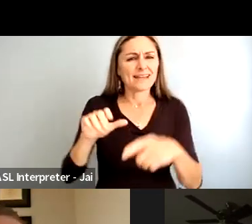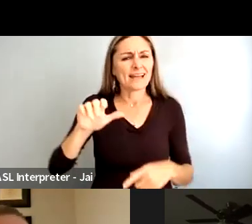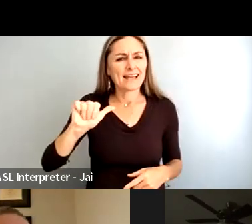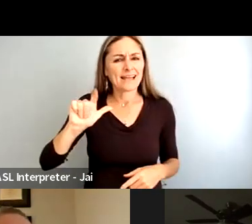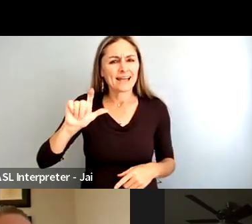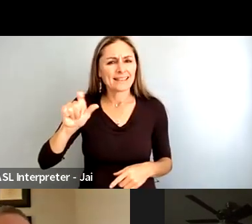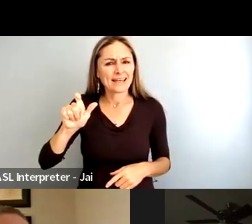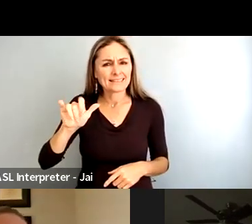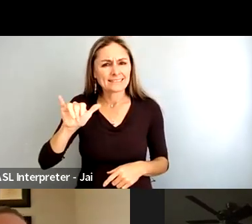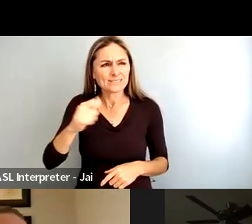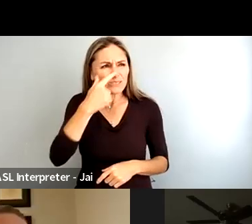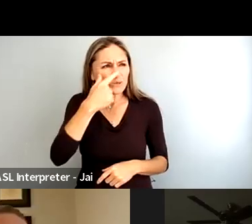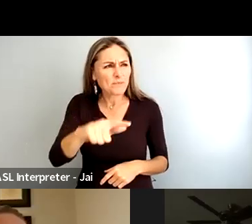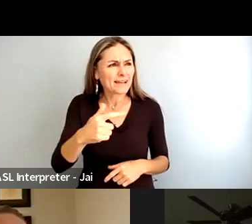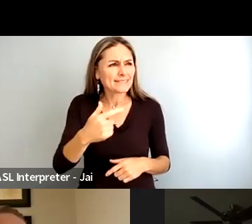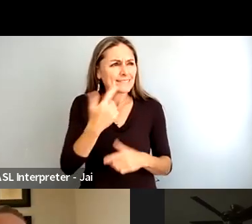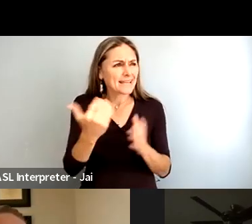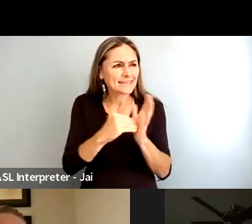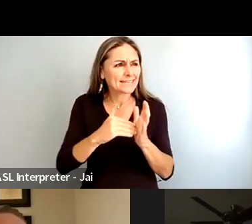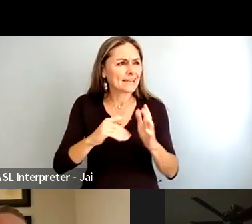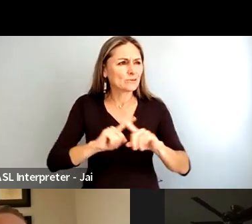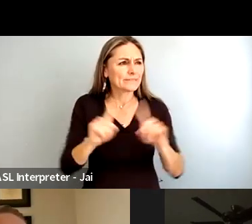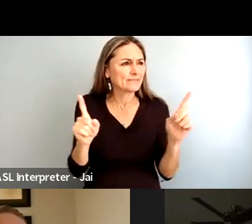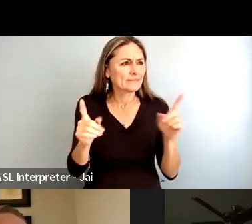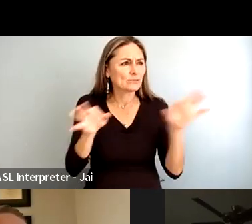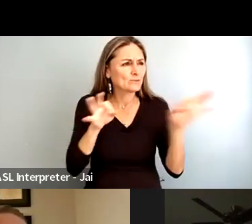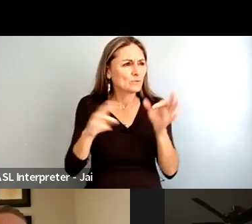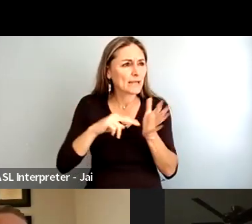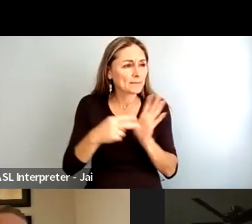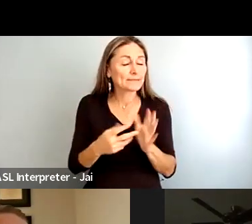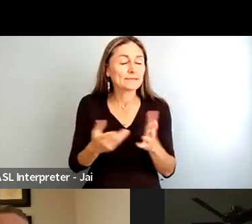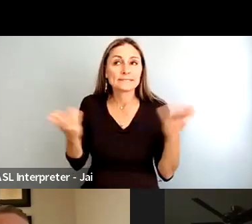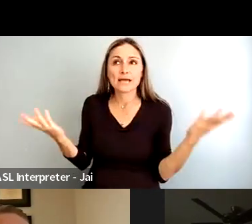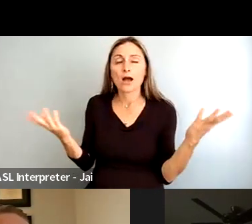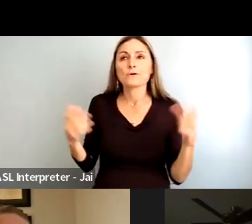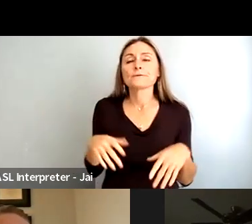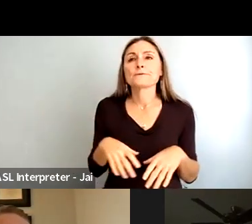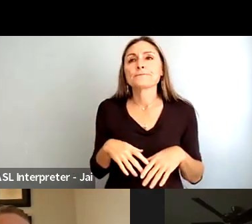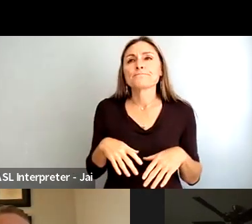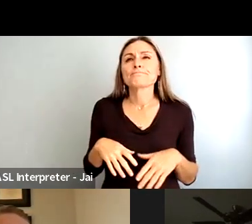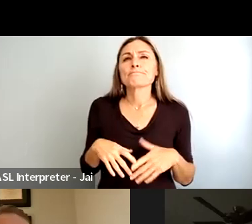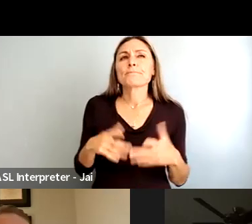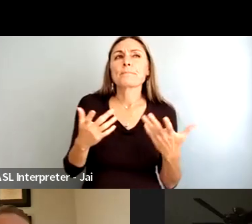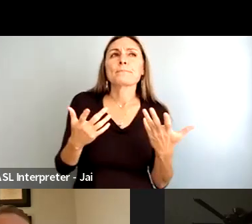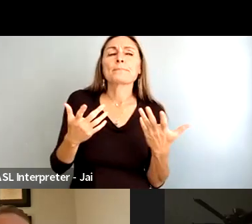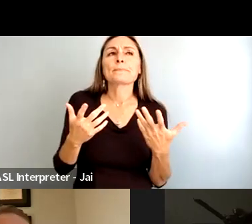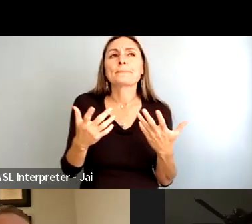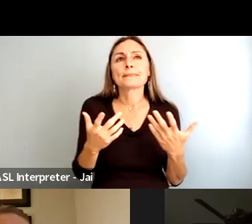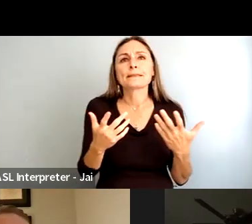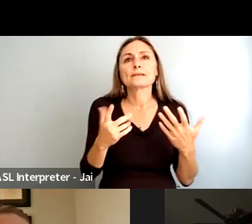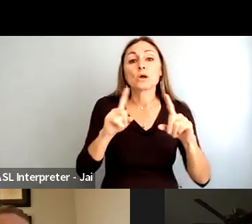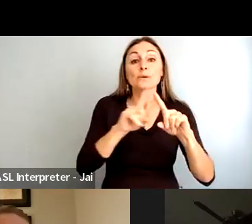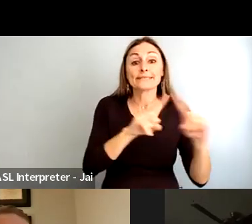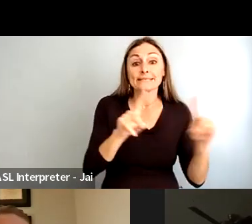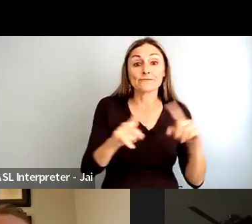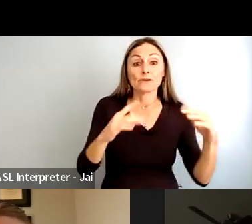or describe what that means? Yep, absolutely. So how can we break down the different